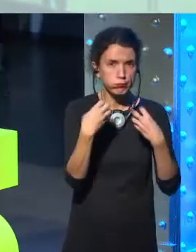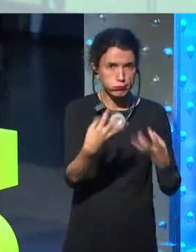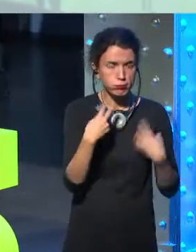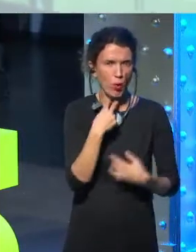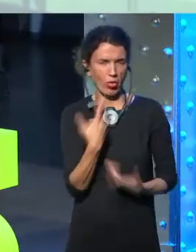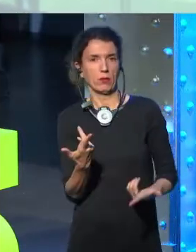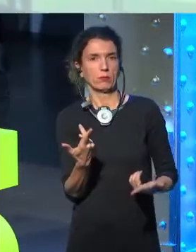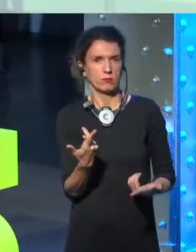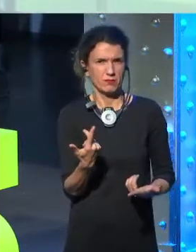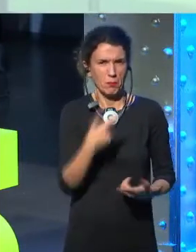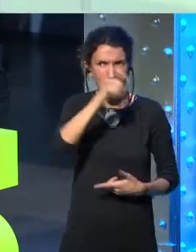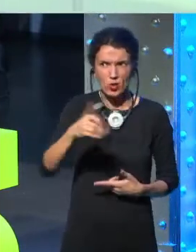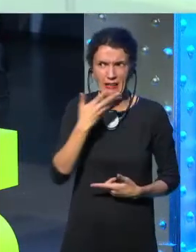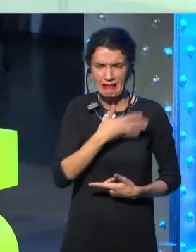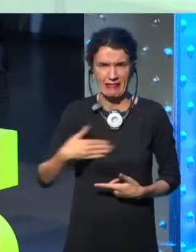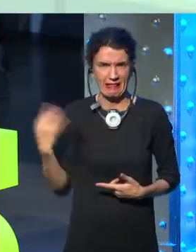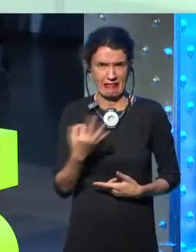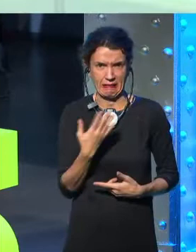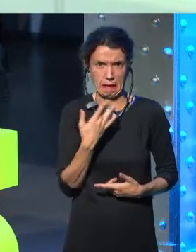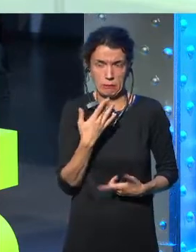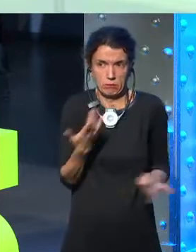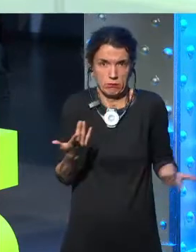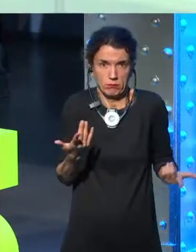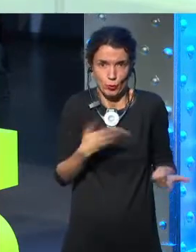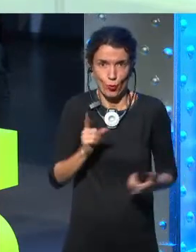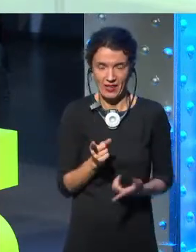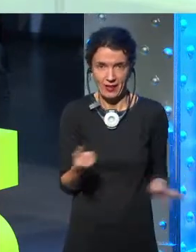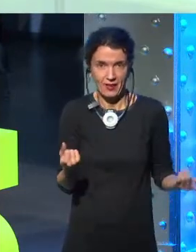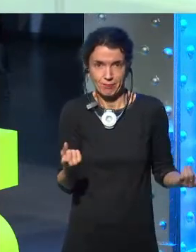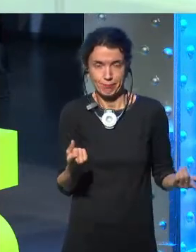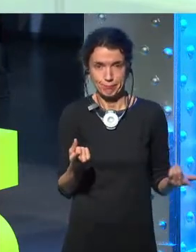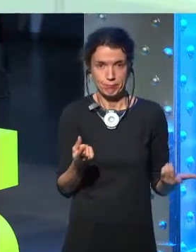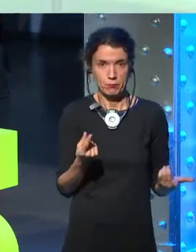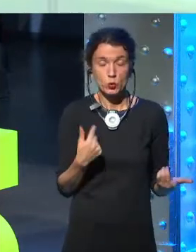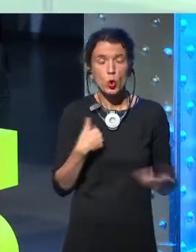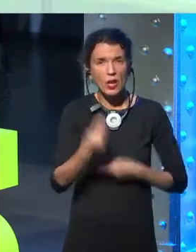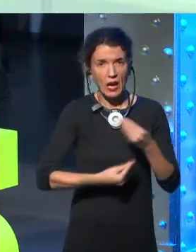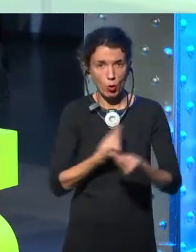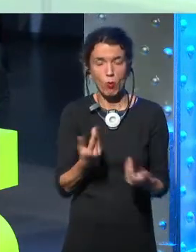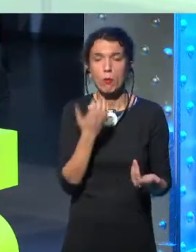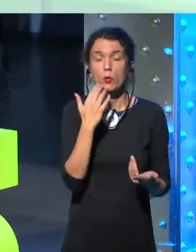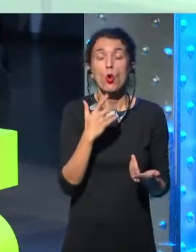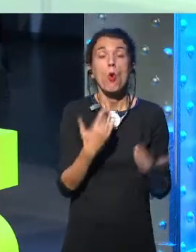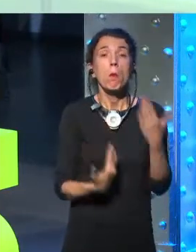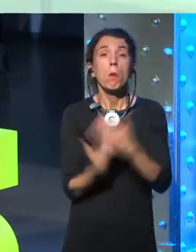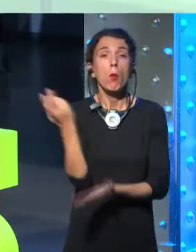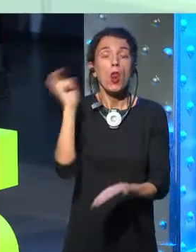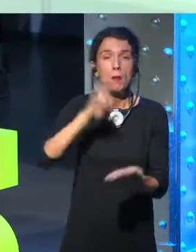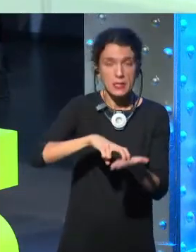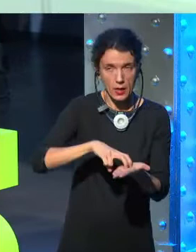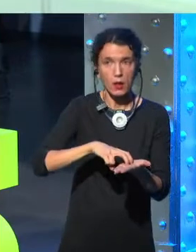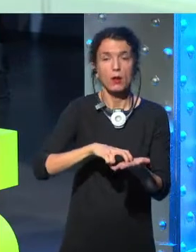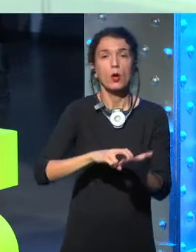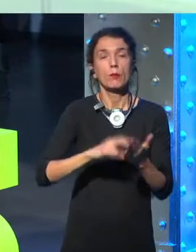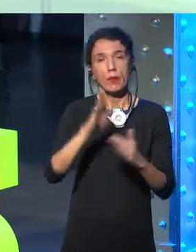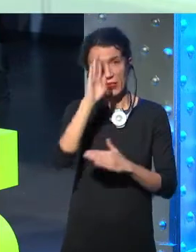I walk into my kitchen in the morning, I live in a place that rains most of the time, and this morning it was yellow, and I knew it was going to be sunny. And I jumped up and down